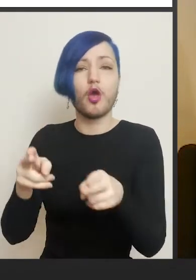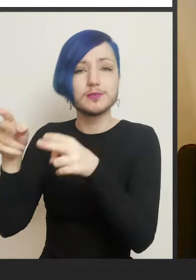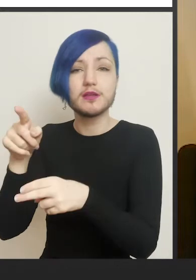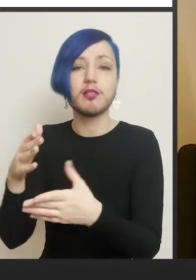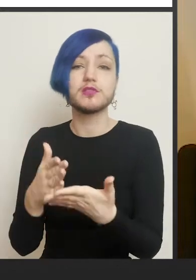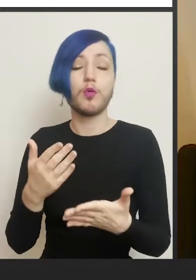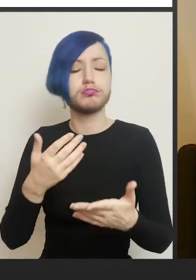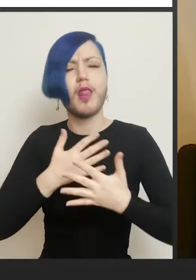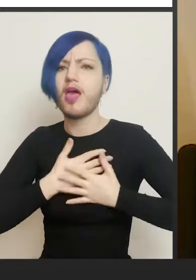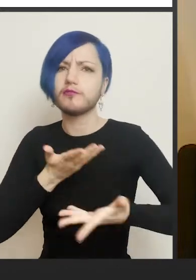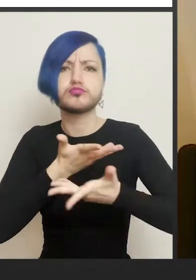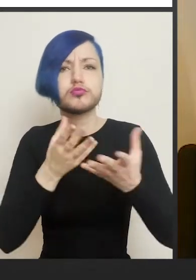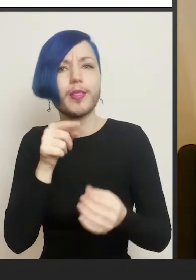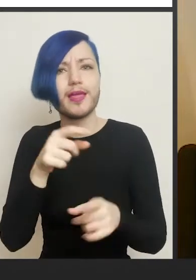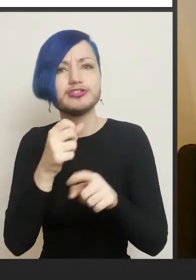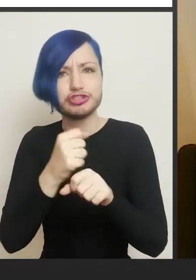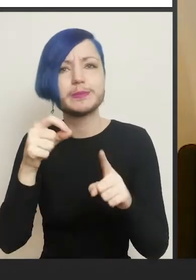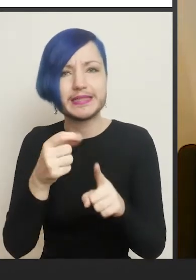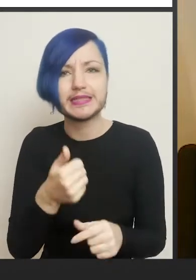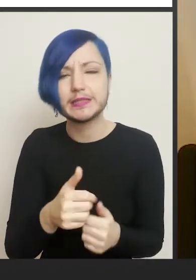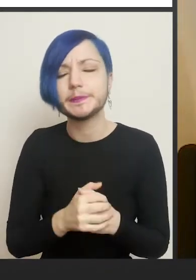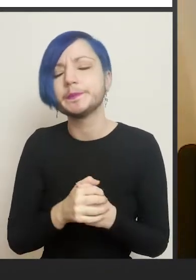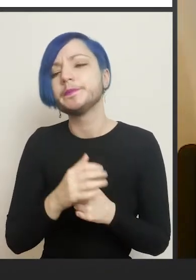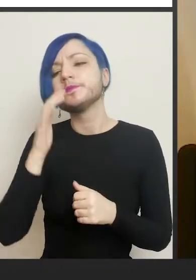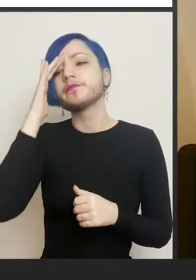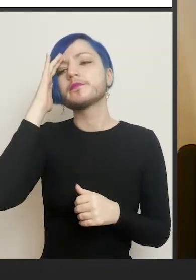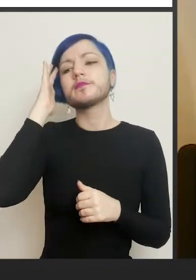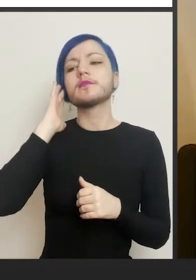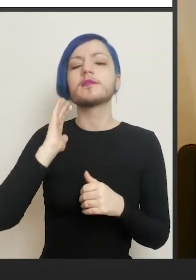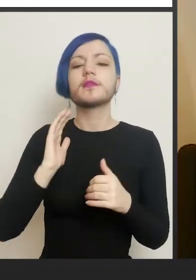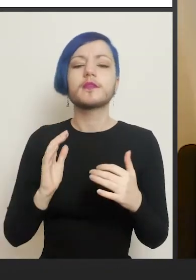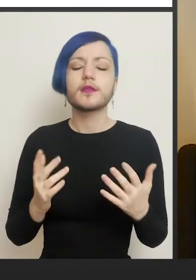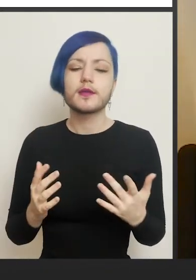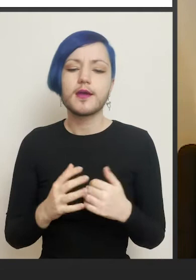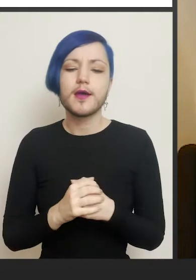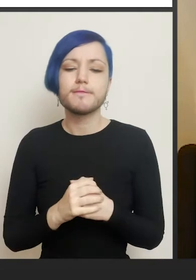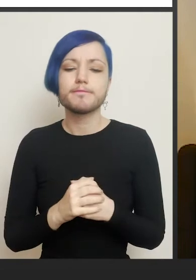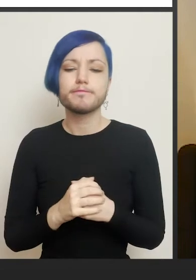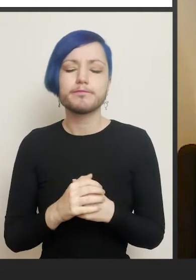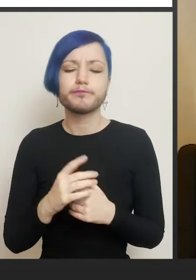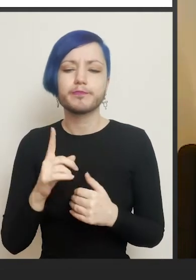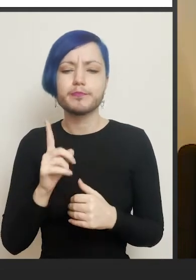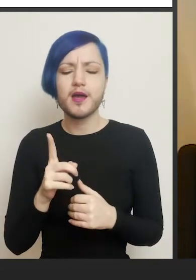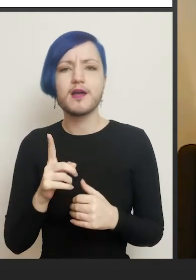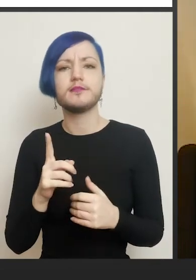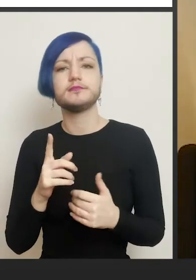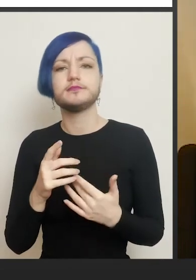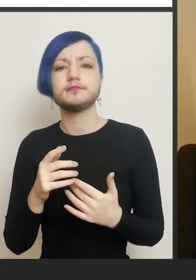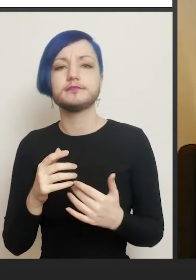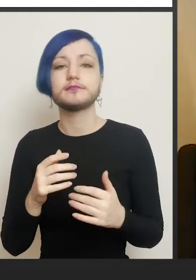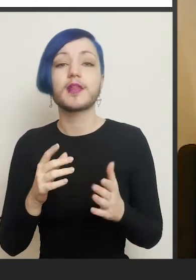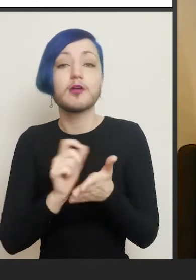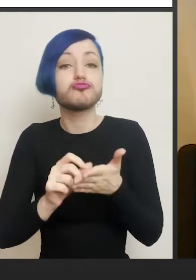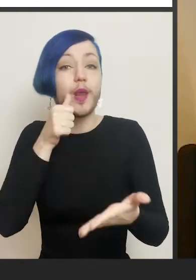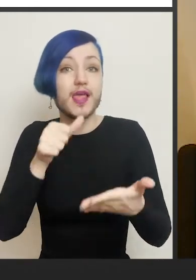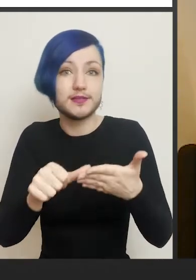and absolutely loved talking to him. But once when I approached him, I